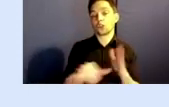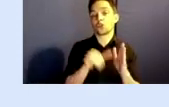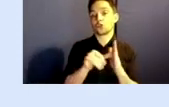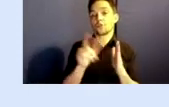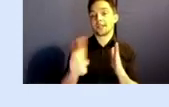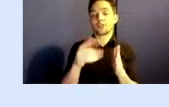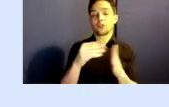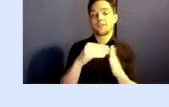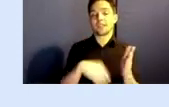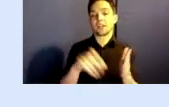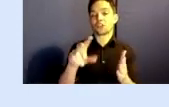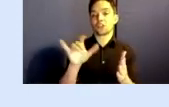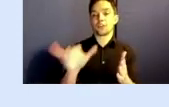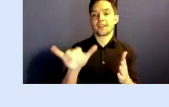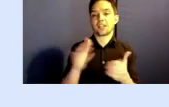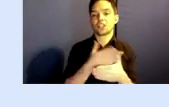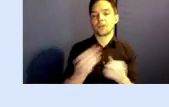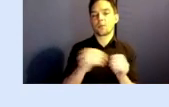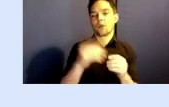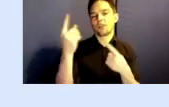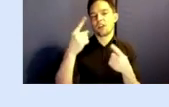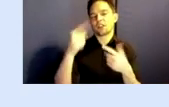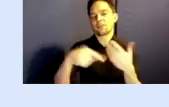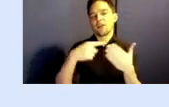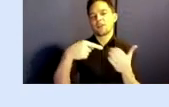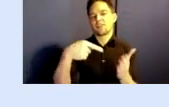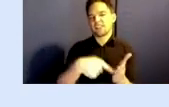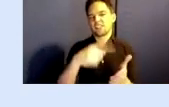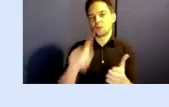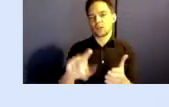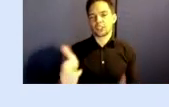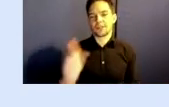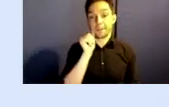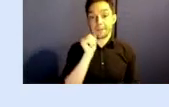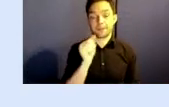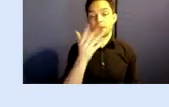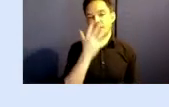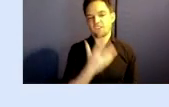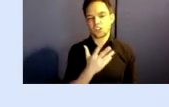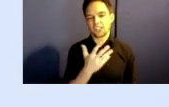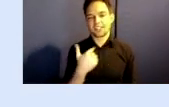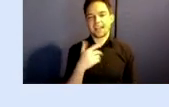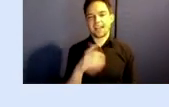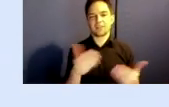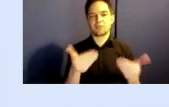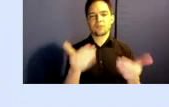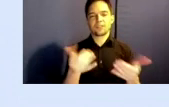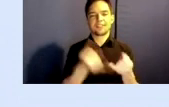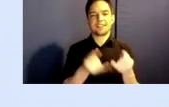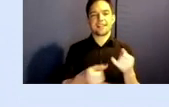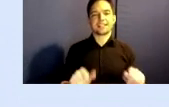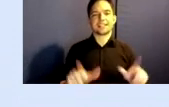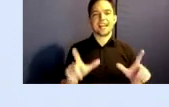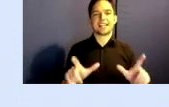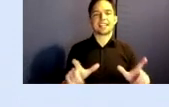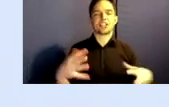out the survey and share more thoughts on this question. So unfortunately, I need to move to our last slide to